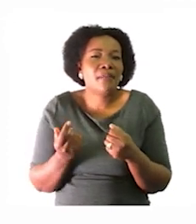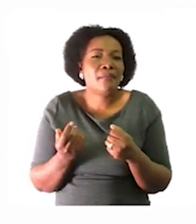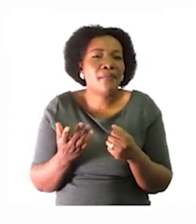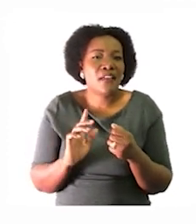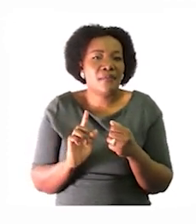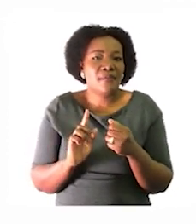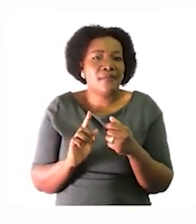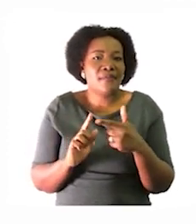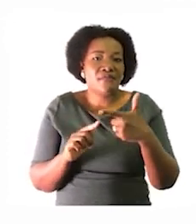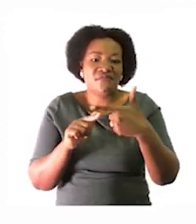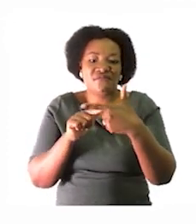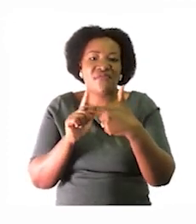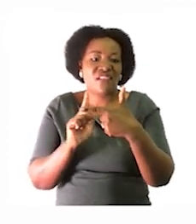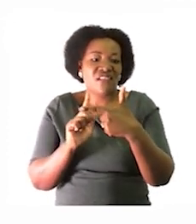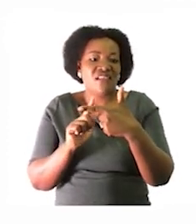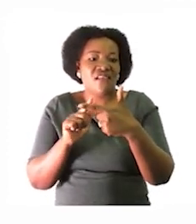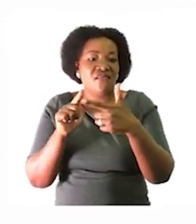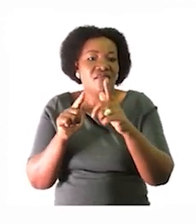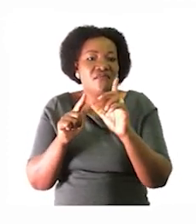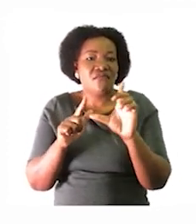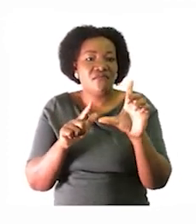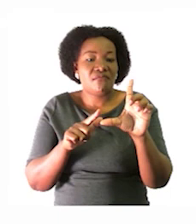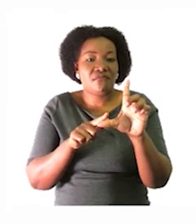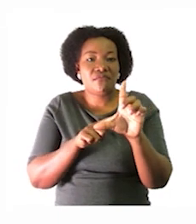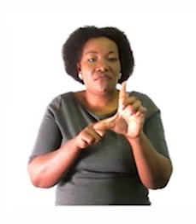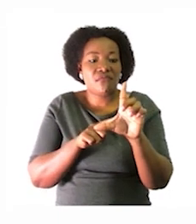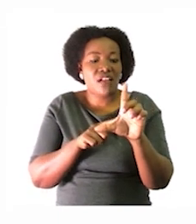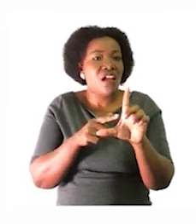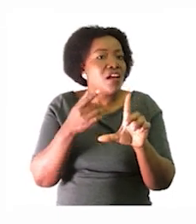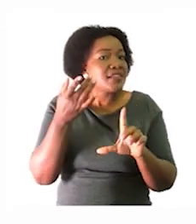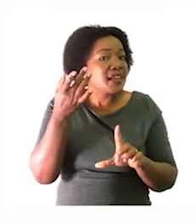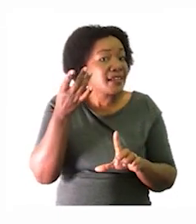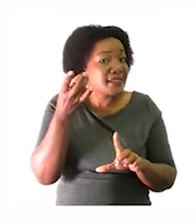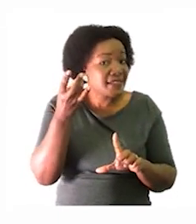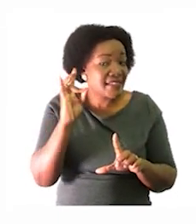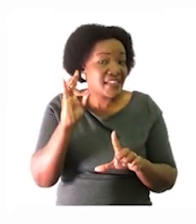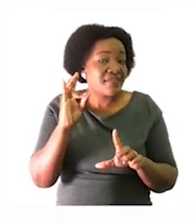Mom have? Mom has actually $70.